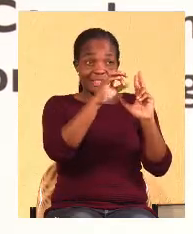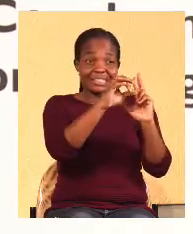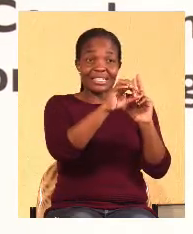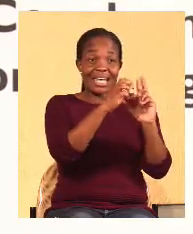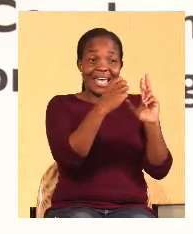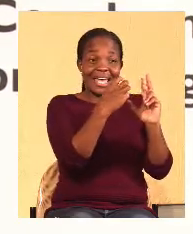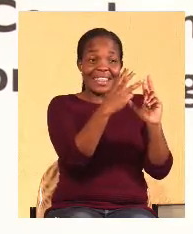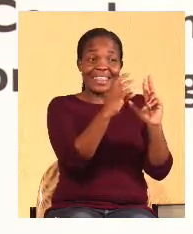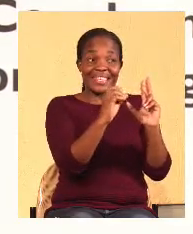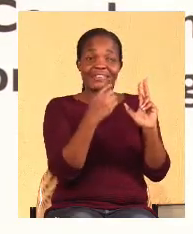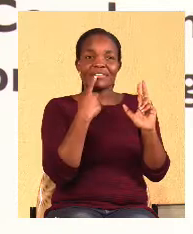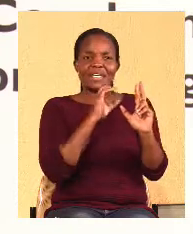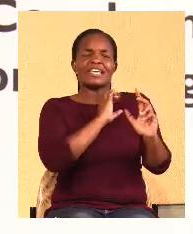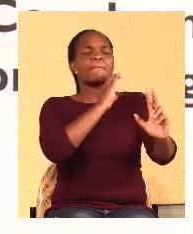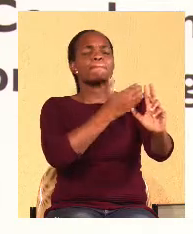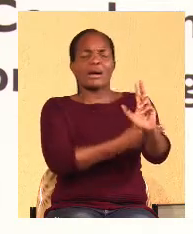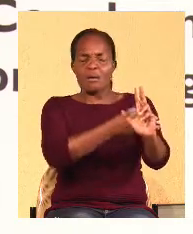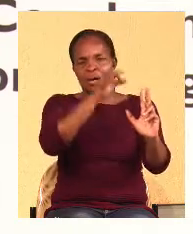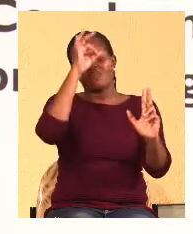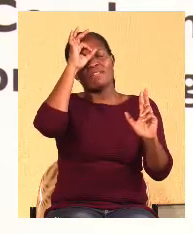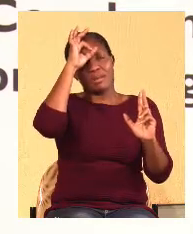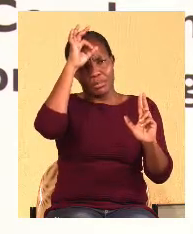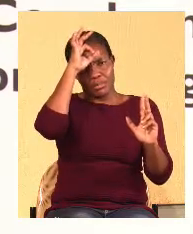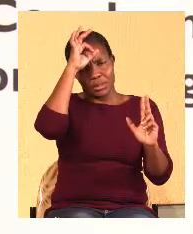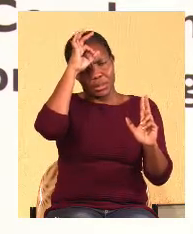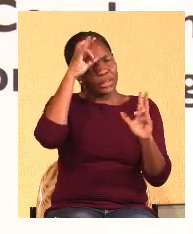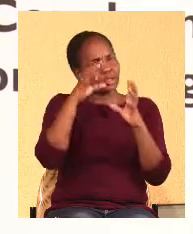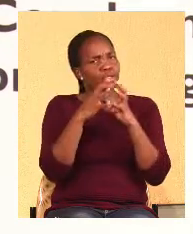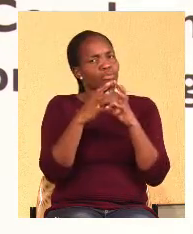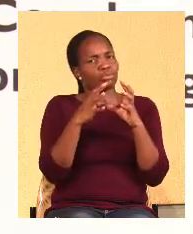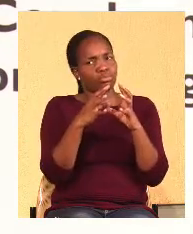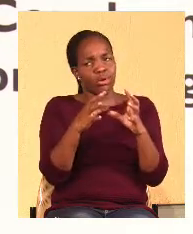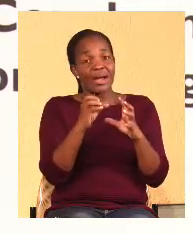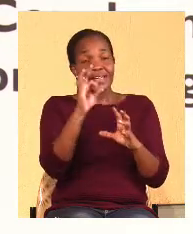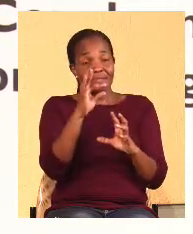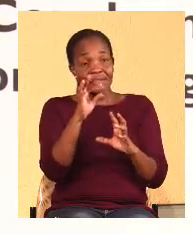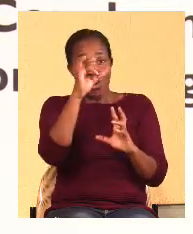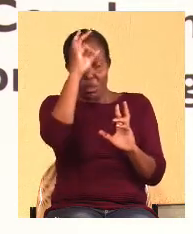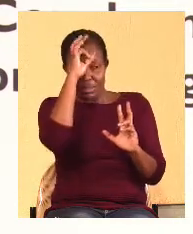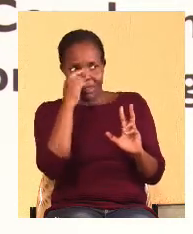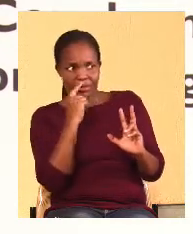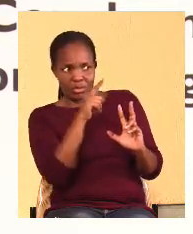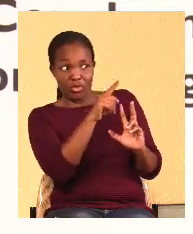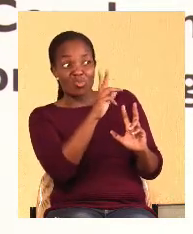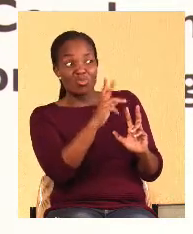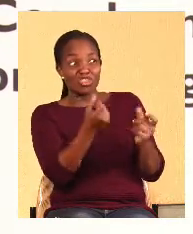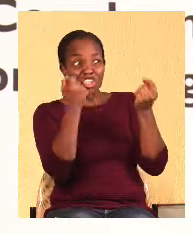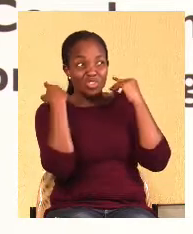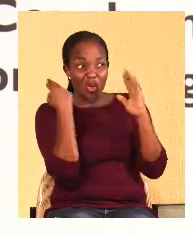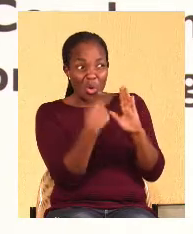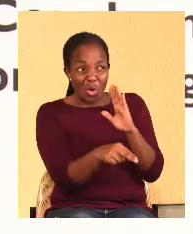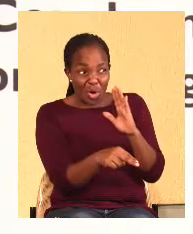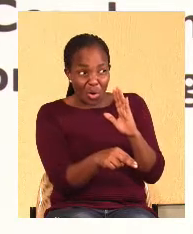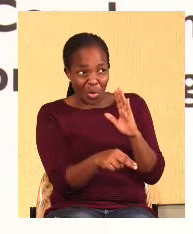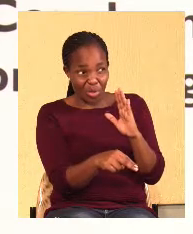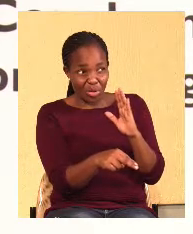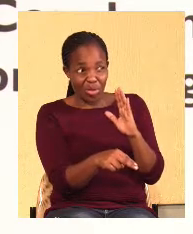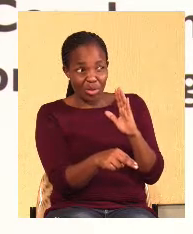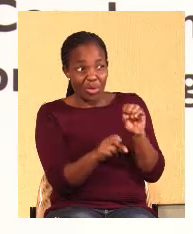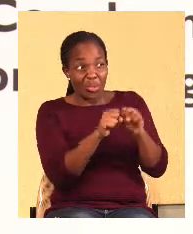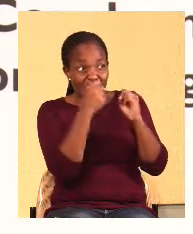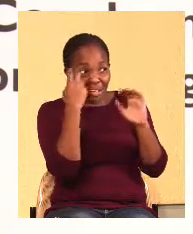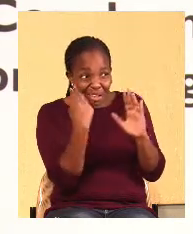are very broad powers that the police have in terms of if they see that somebody is either suspected of about to